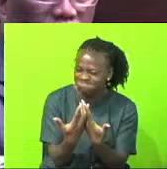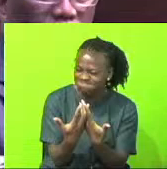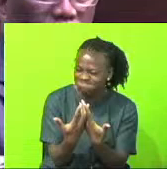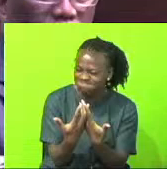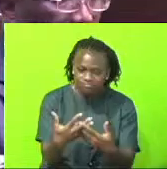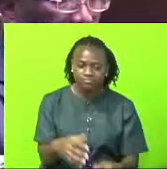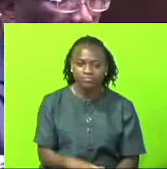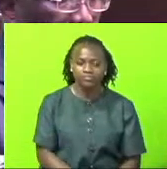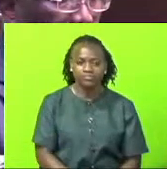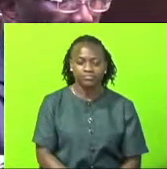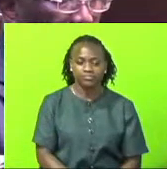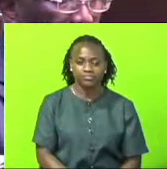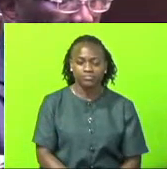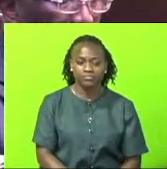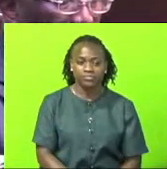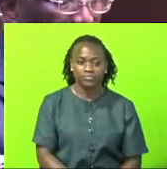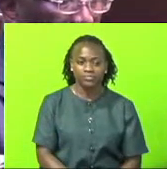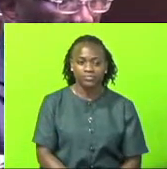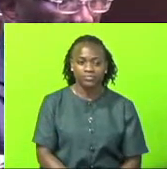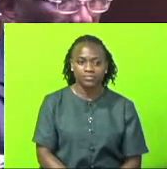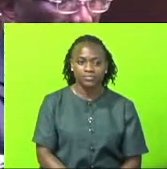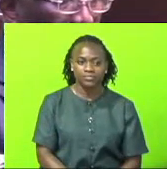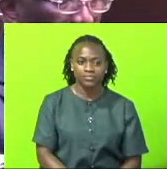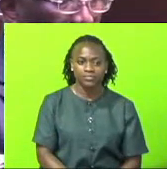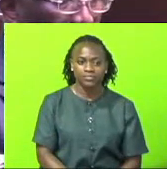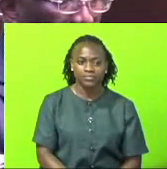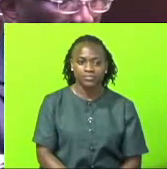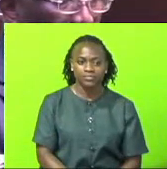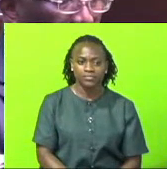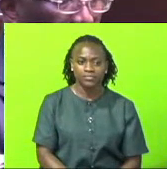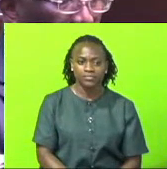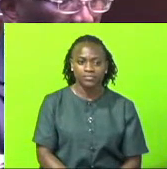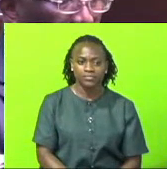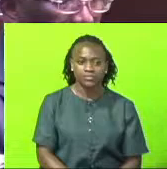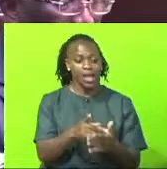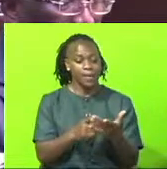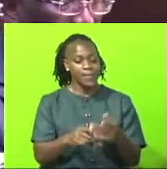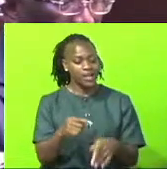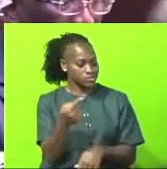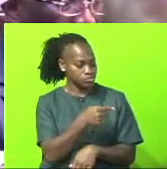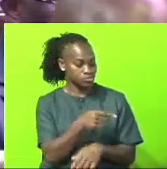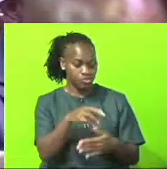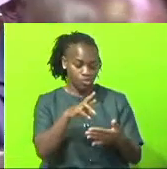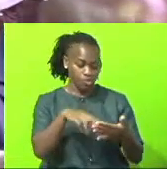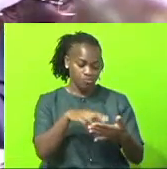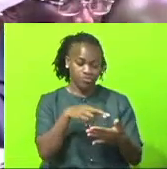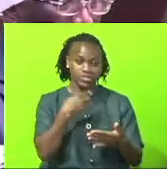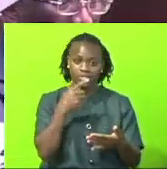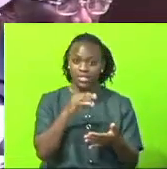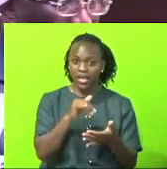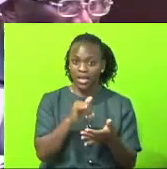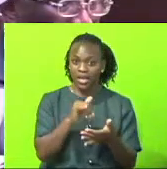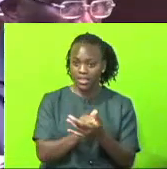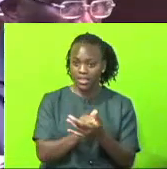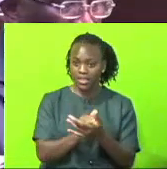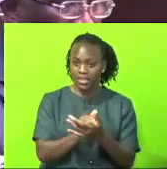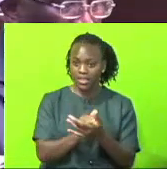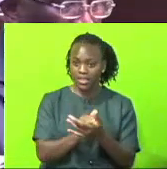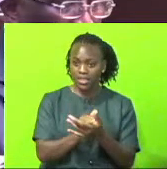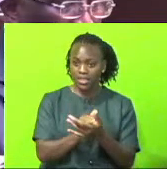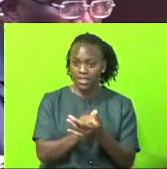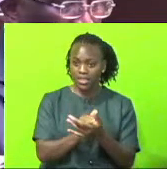Mr. Speaker, a portion that my colleague read reads,